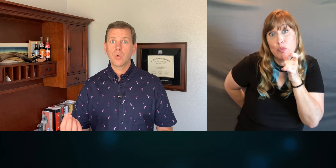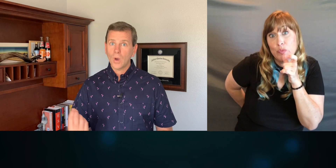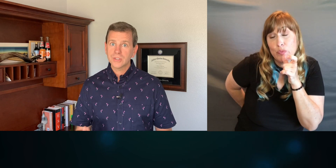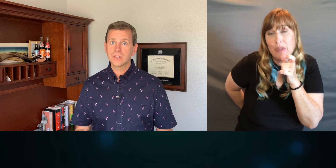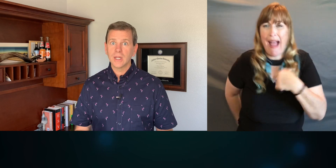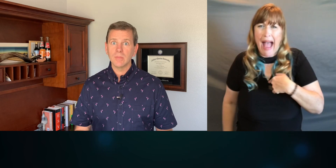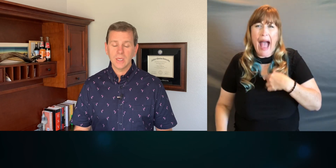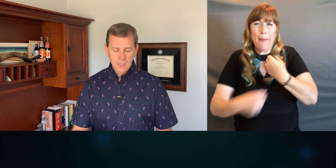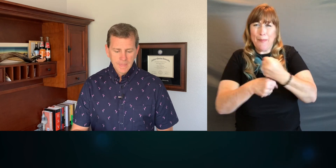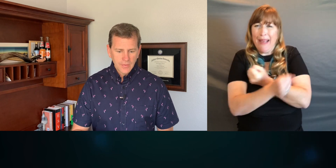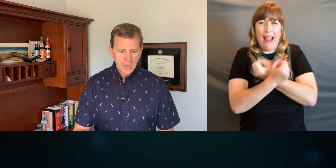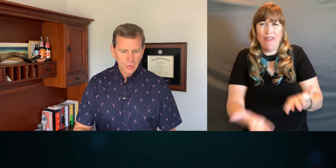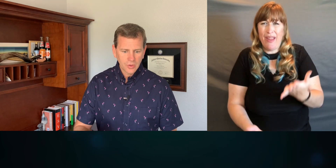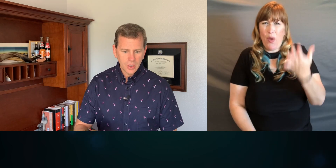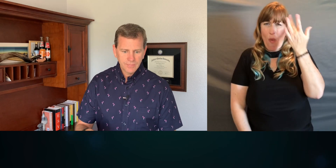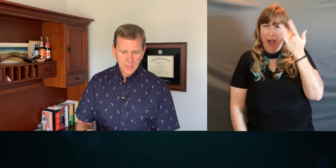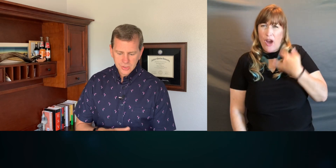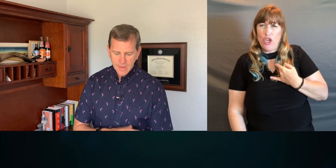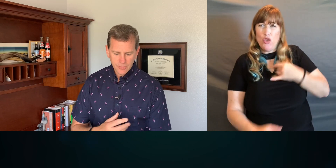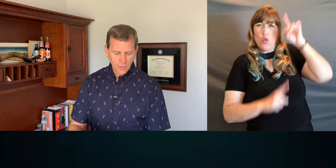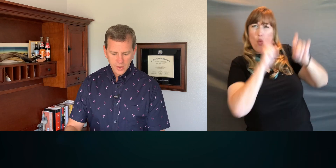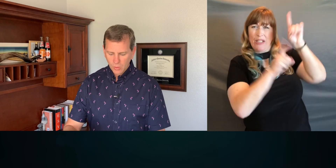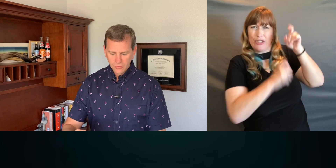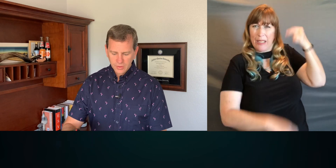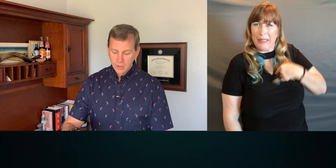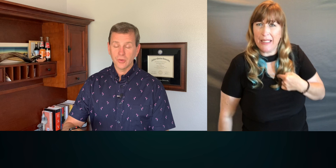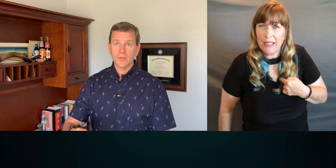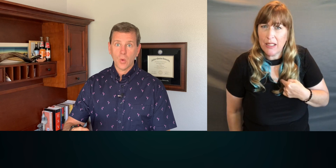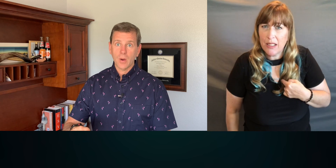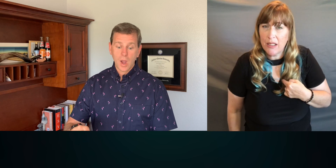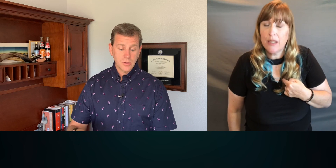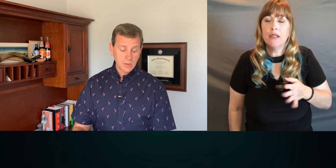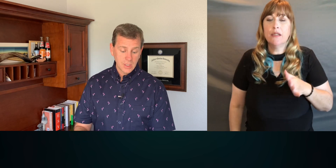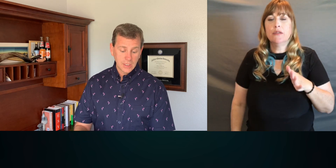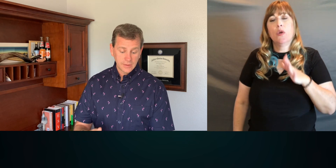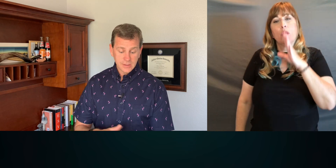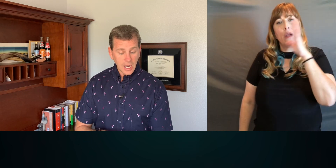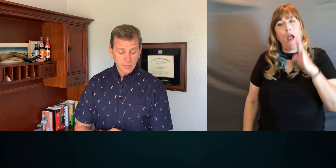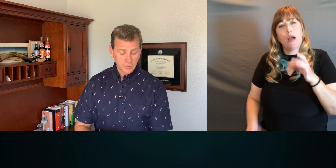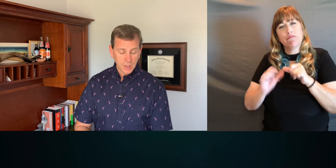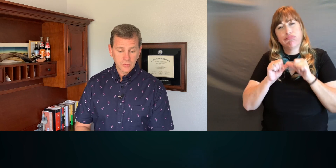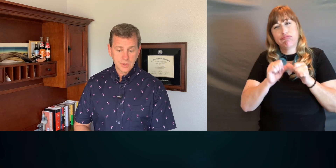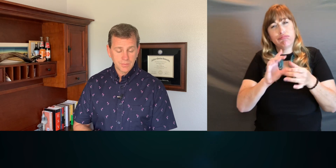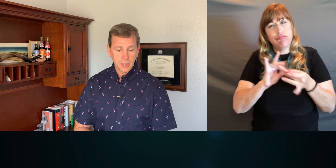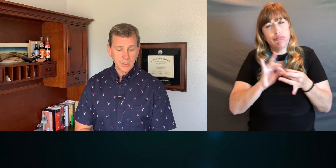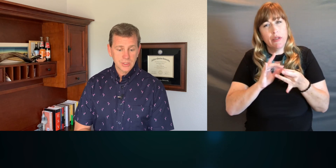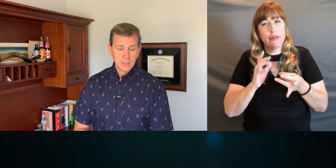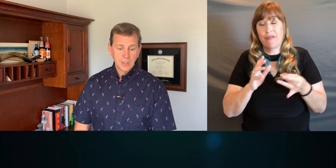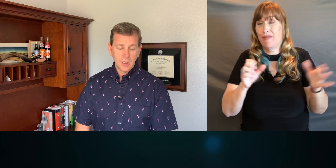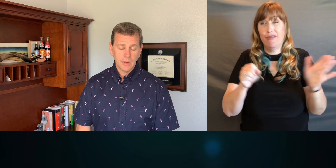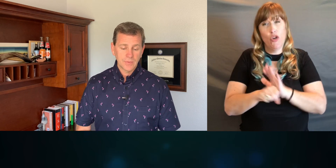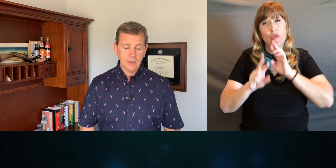you questioning me? Then he goes on in chapter 40. Of course, he goes on for quite a while. You can read God's entire response, which pretty